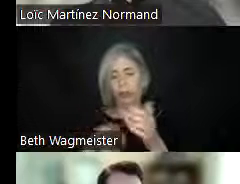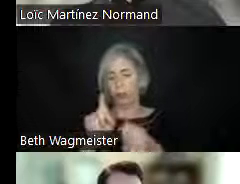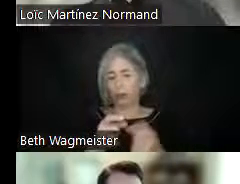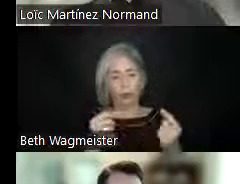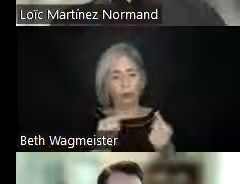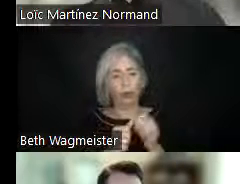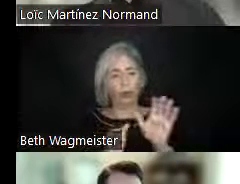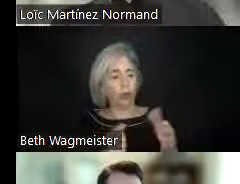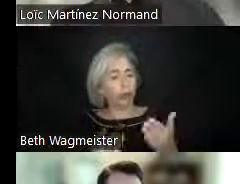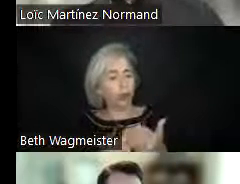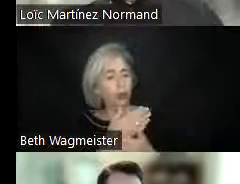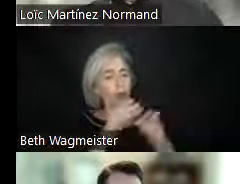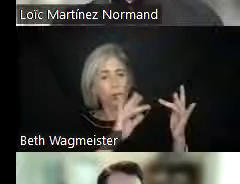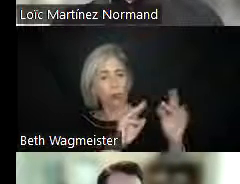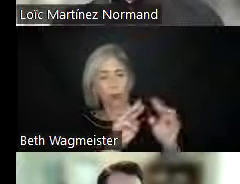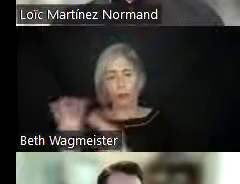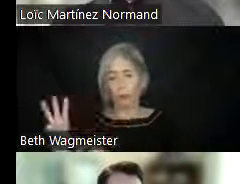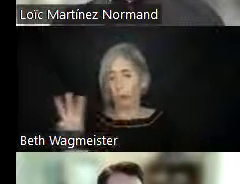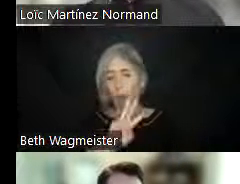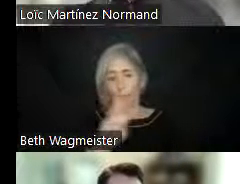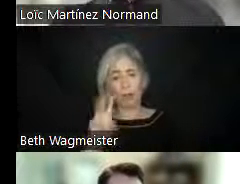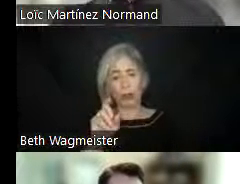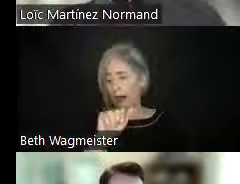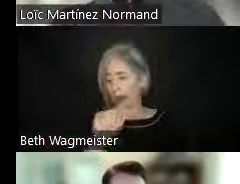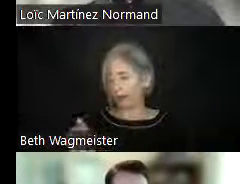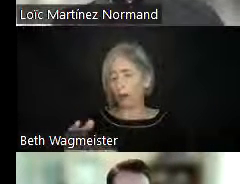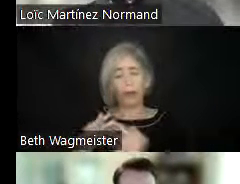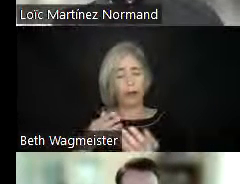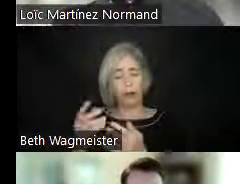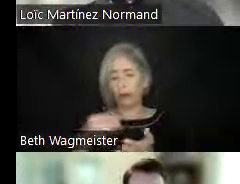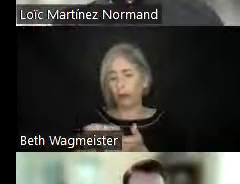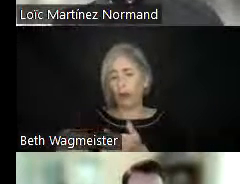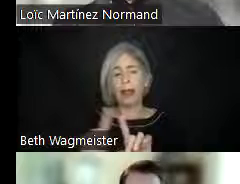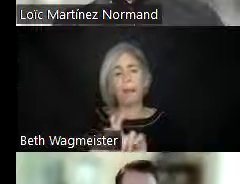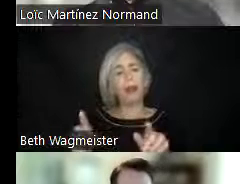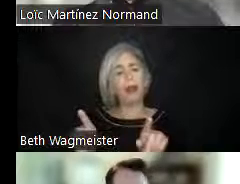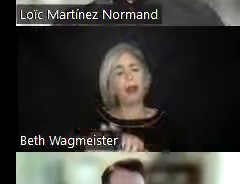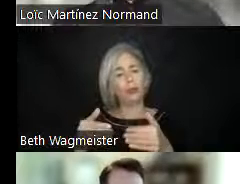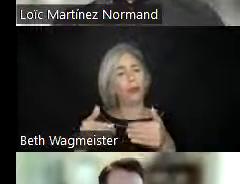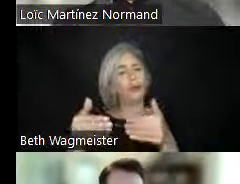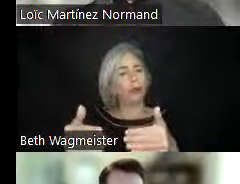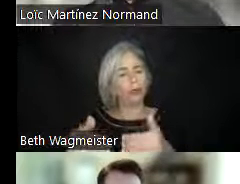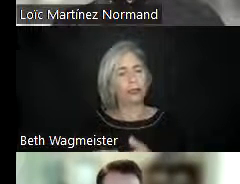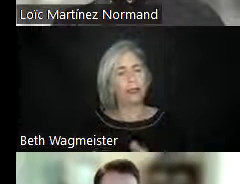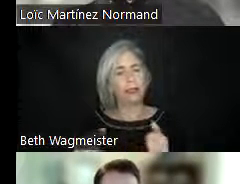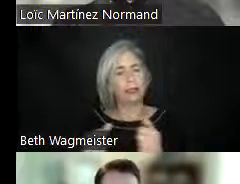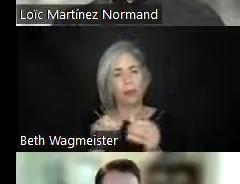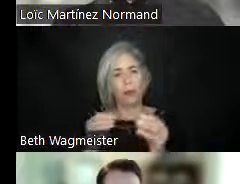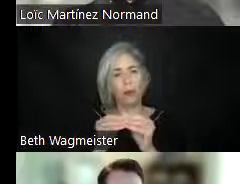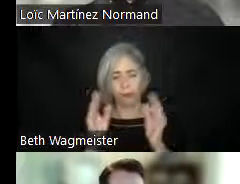new website or app or whatever you're buying, but also a way to kind of move things forward on a more strategic